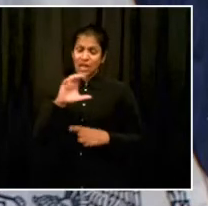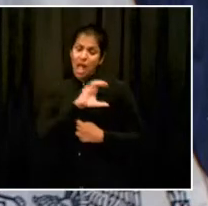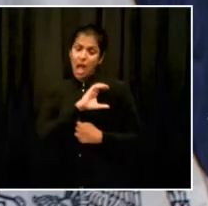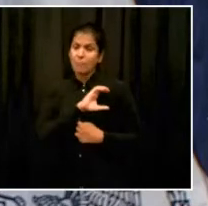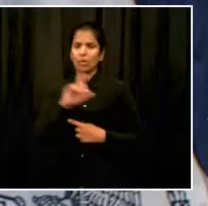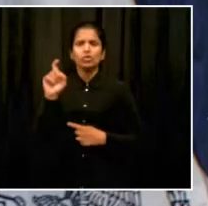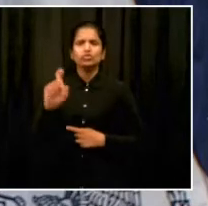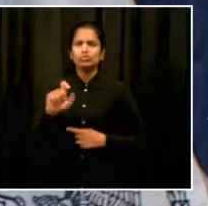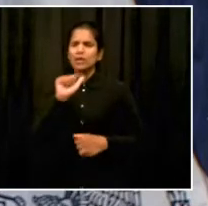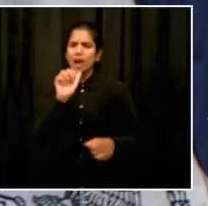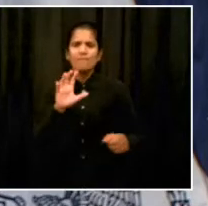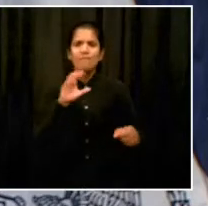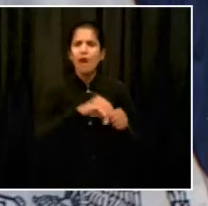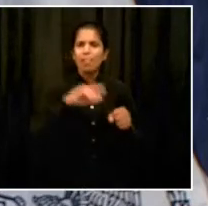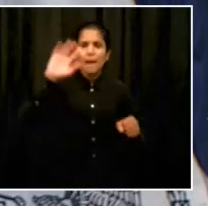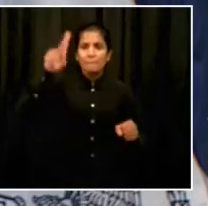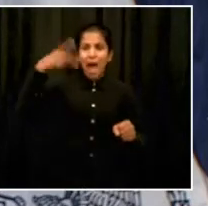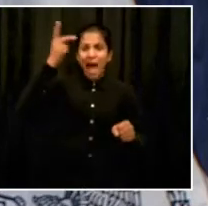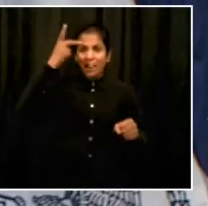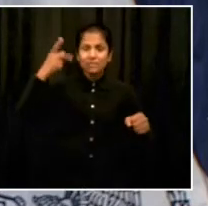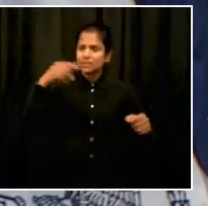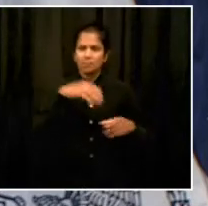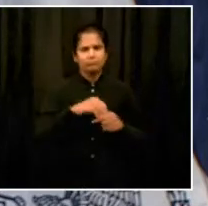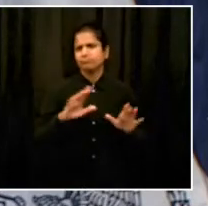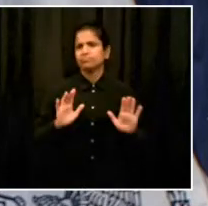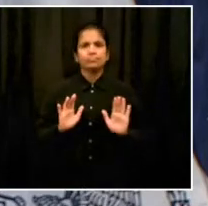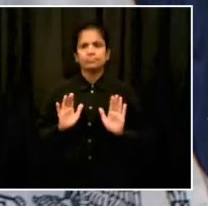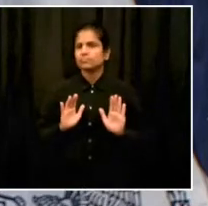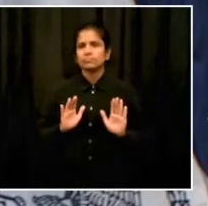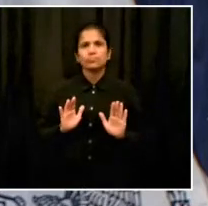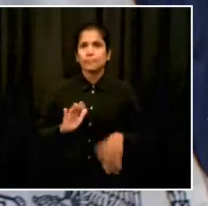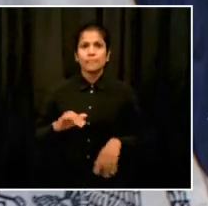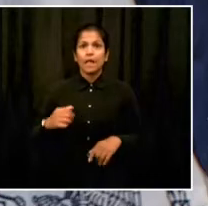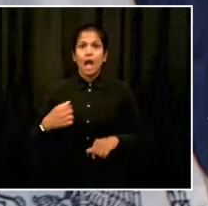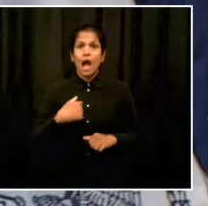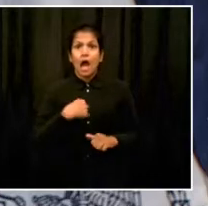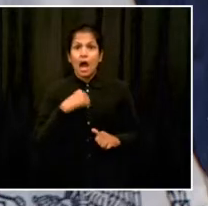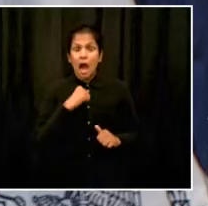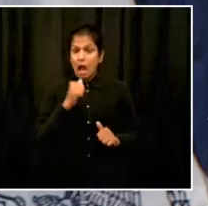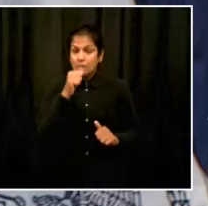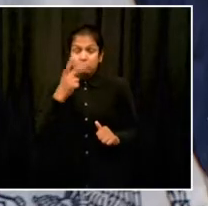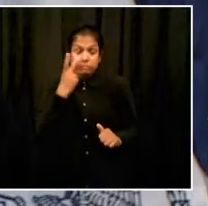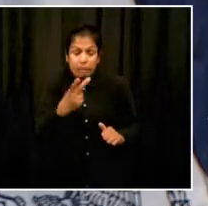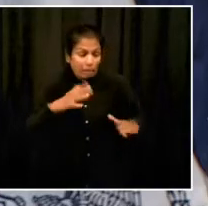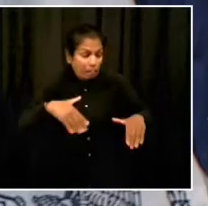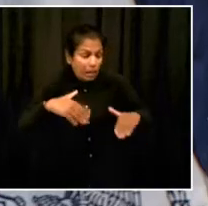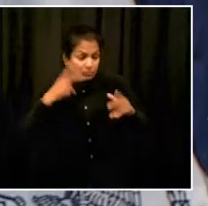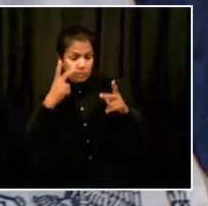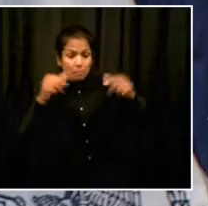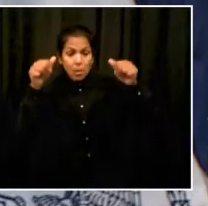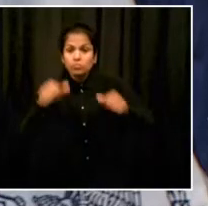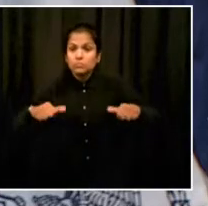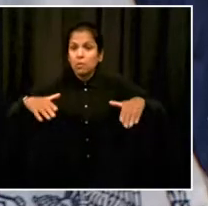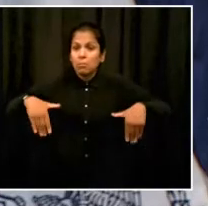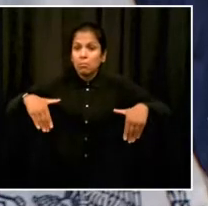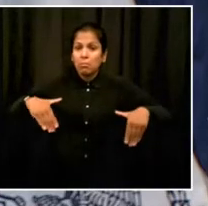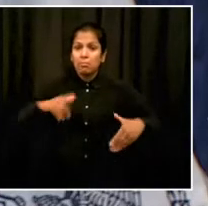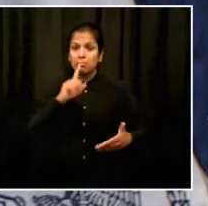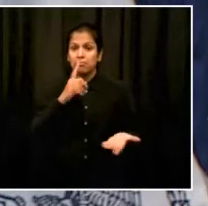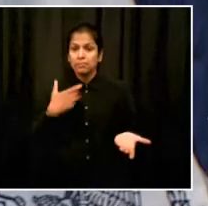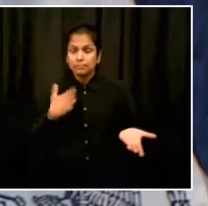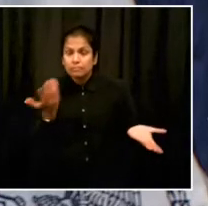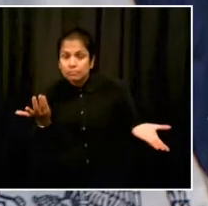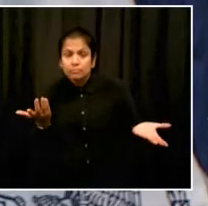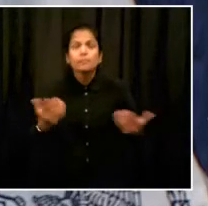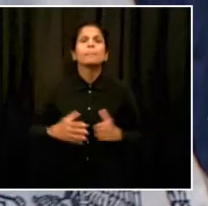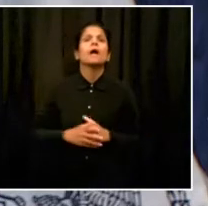need to see a lot more. But I do think people need to know that all of our precincts, all of our officers are just focused